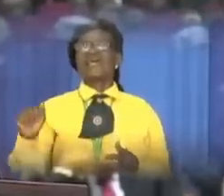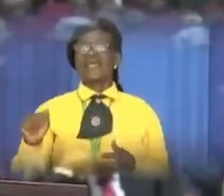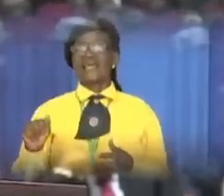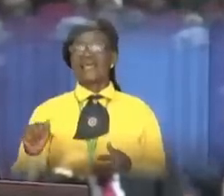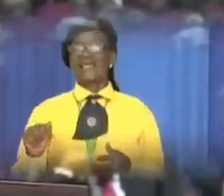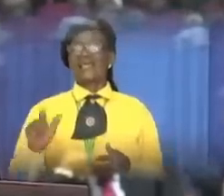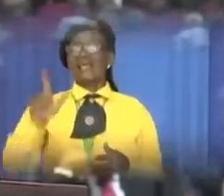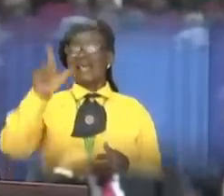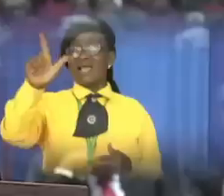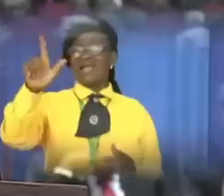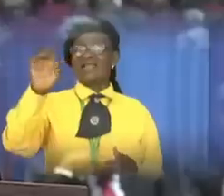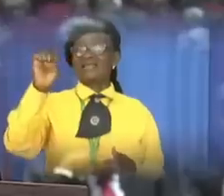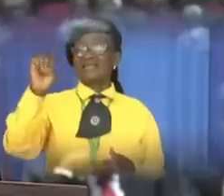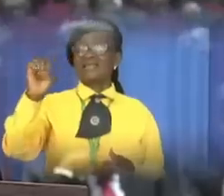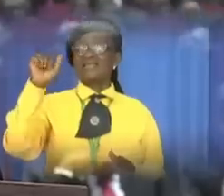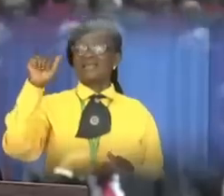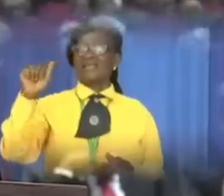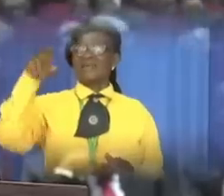treated lightly.